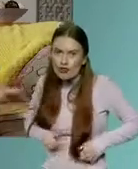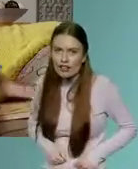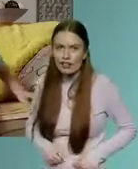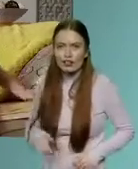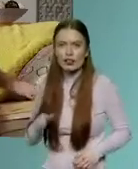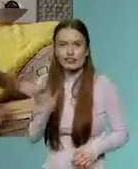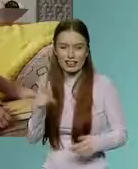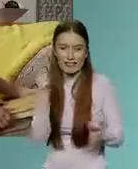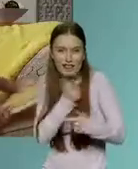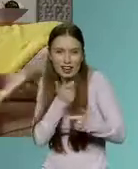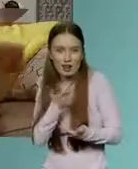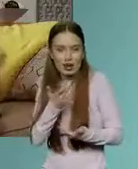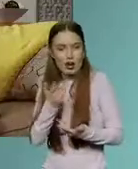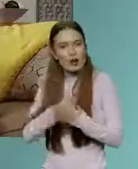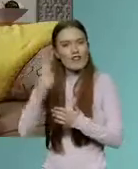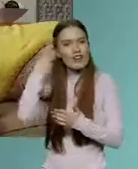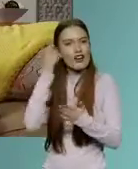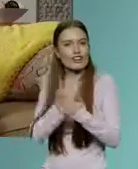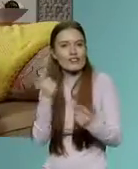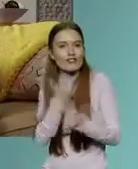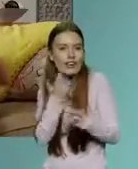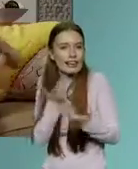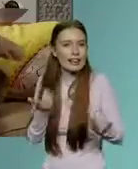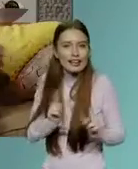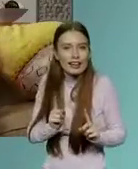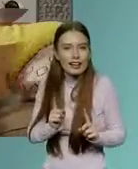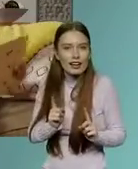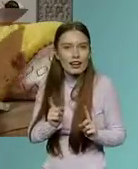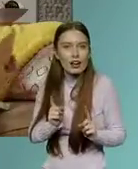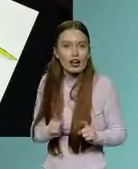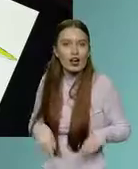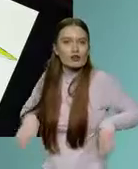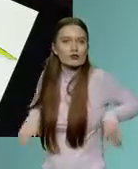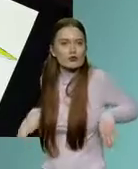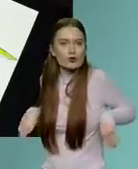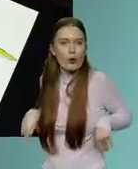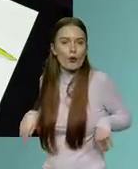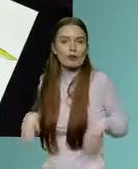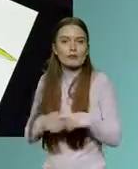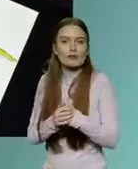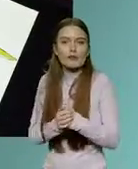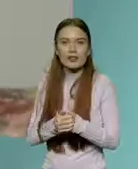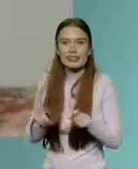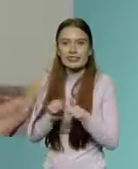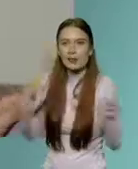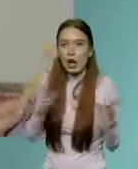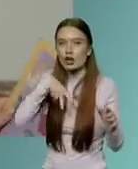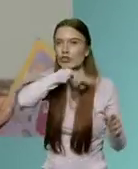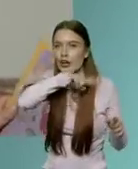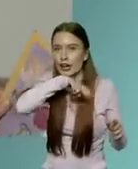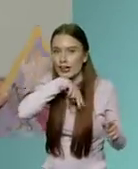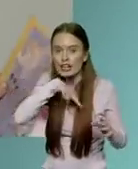hilarious? You know what's really hilarious? The insides of a saurus. Turkey size,